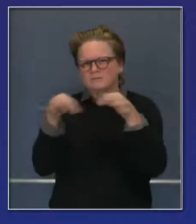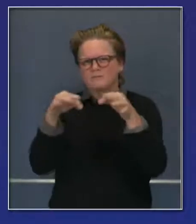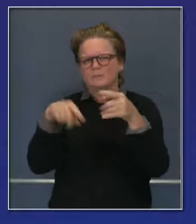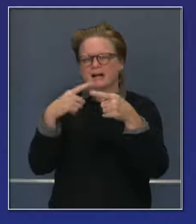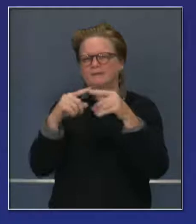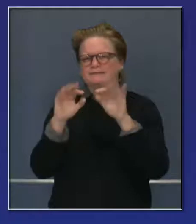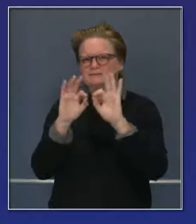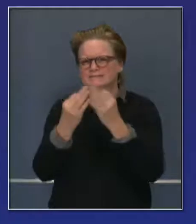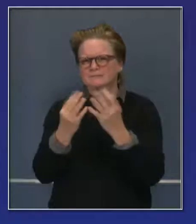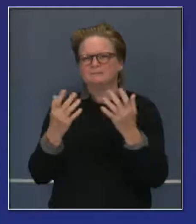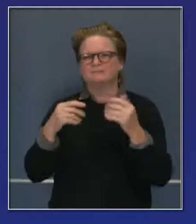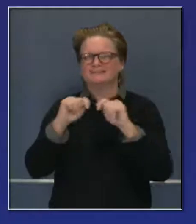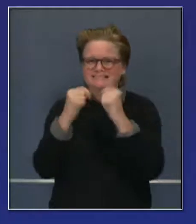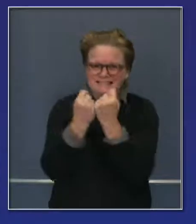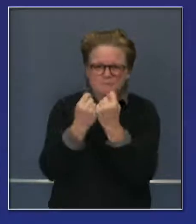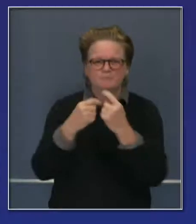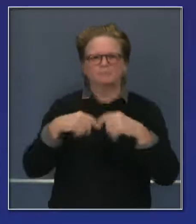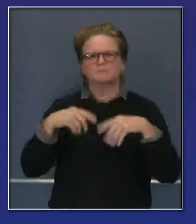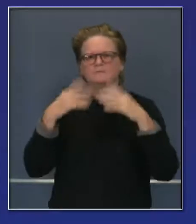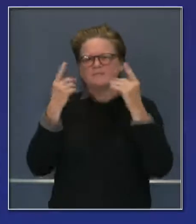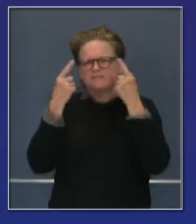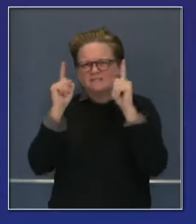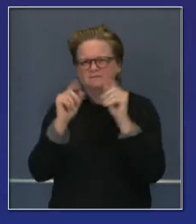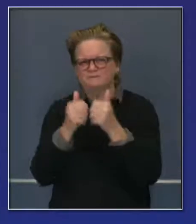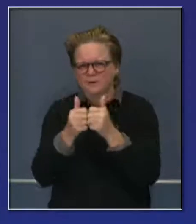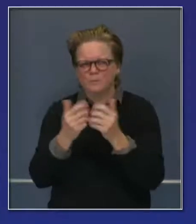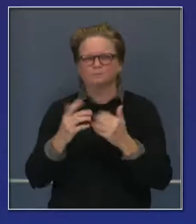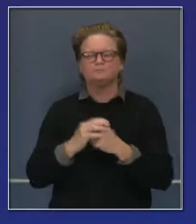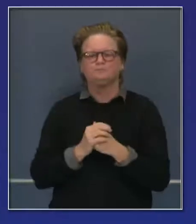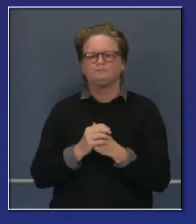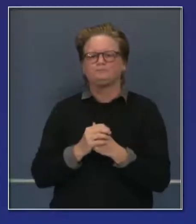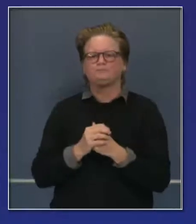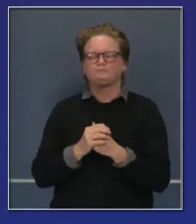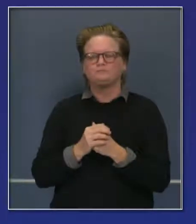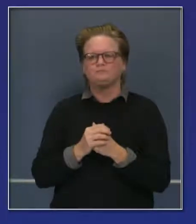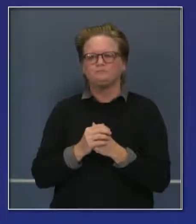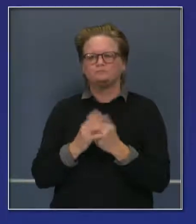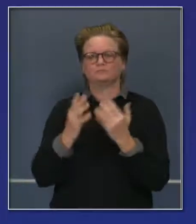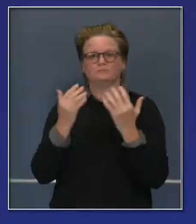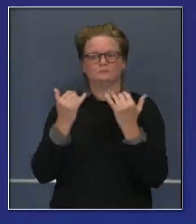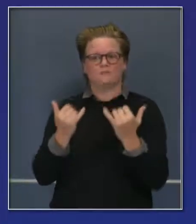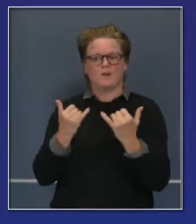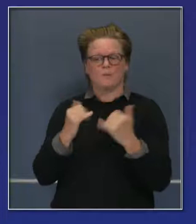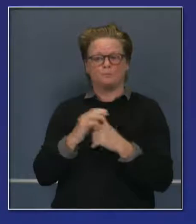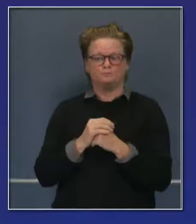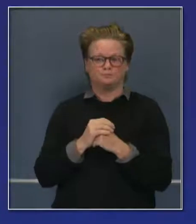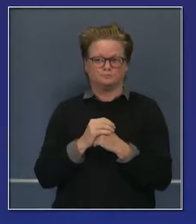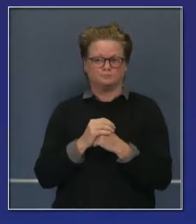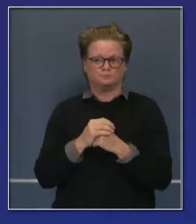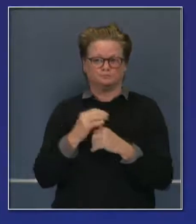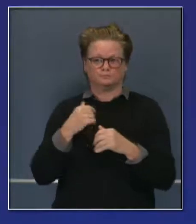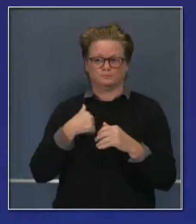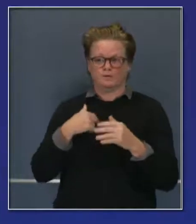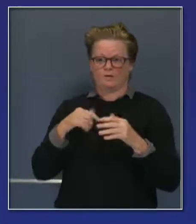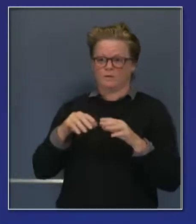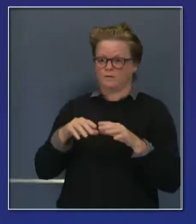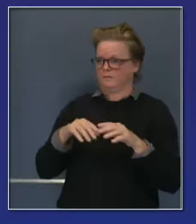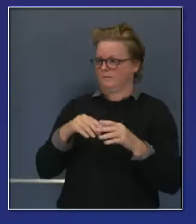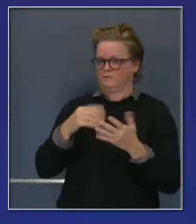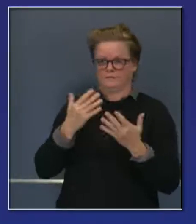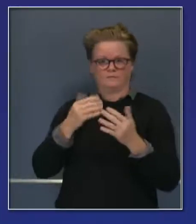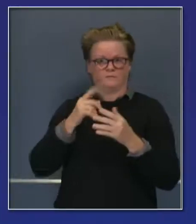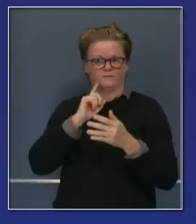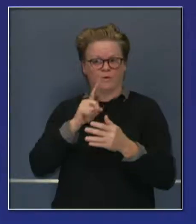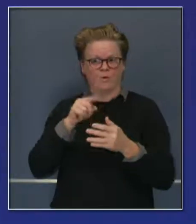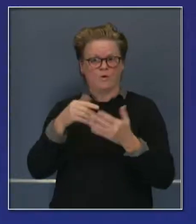new open enrollment period that we're launching here today, and how you can